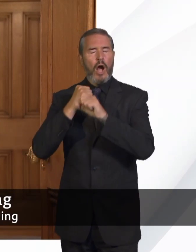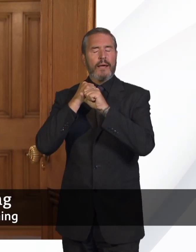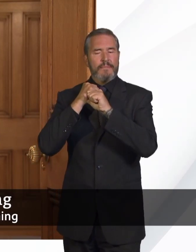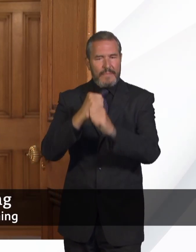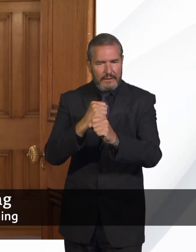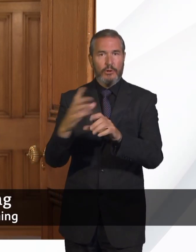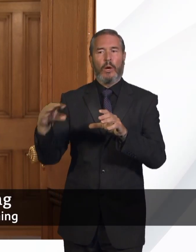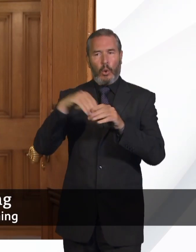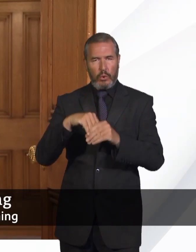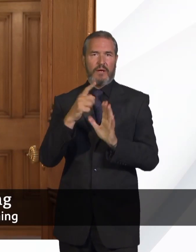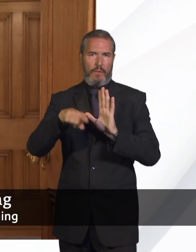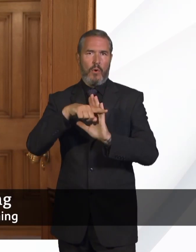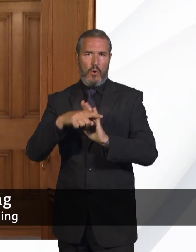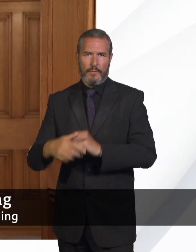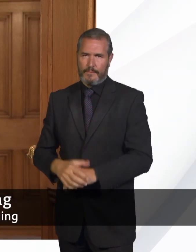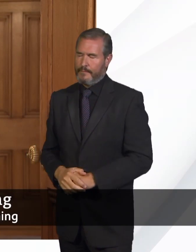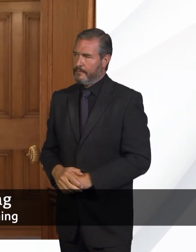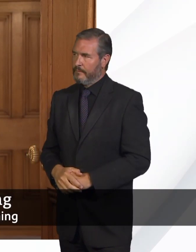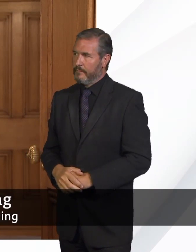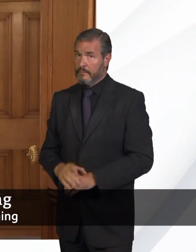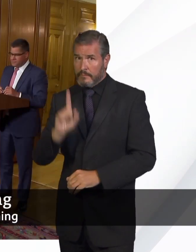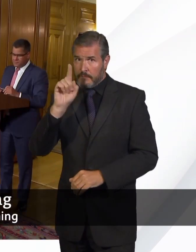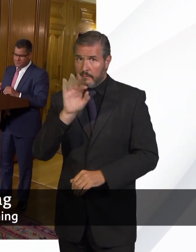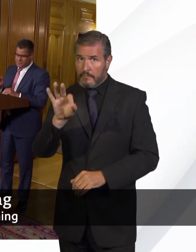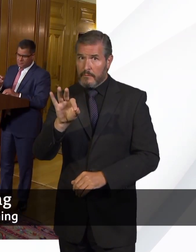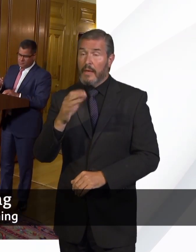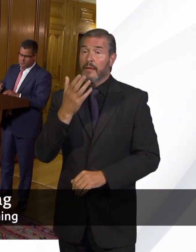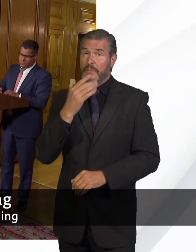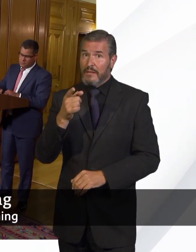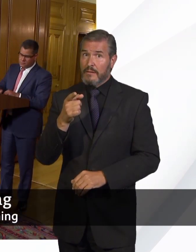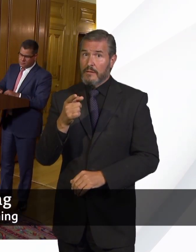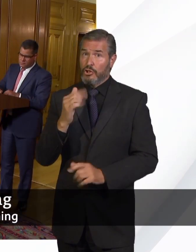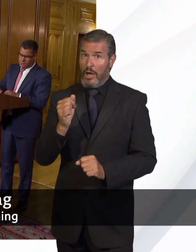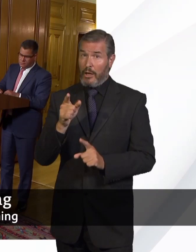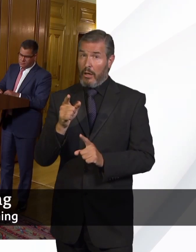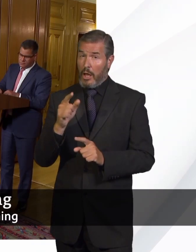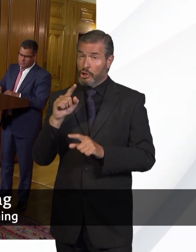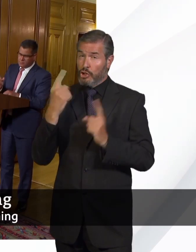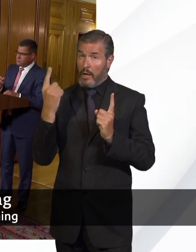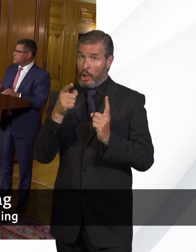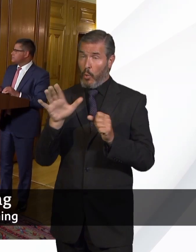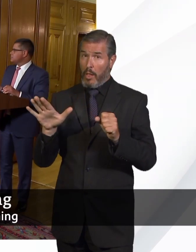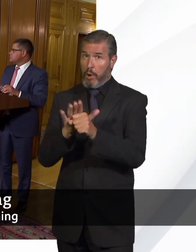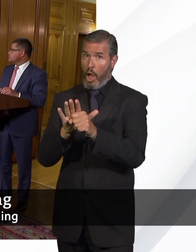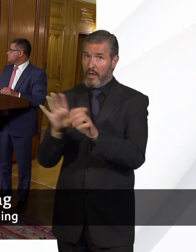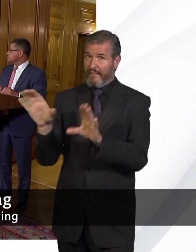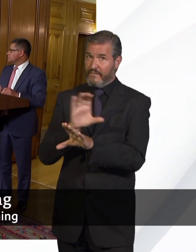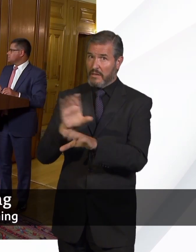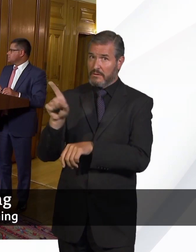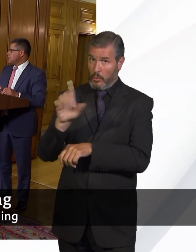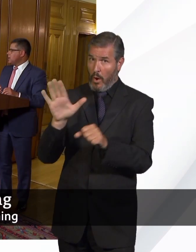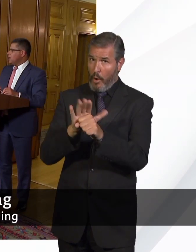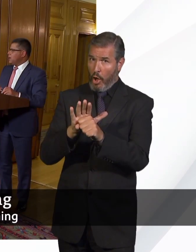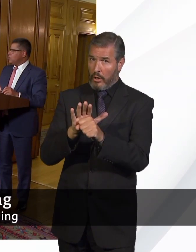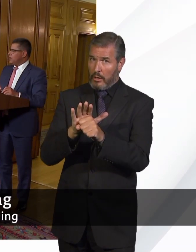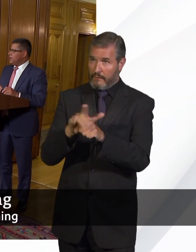bringing that in. So, if I may, will you make it harder for Chinese companies to invest in key UK